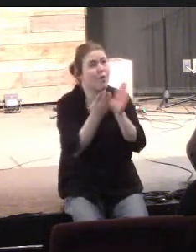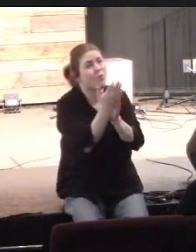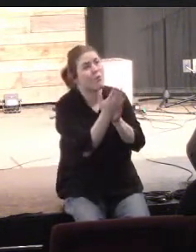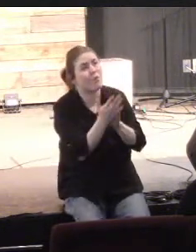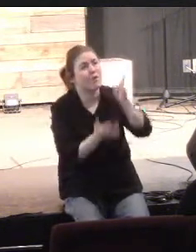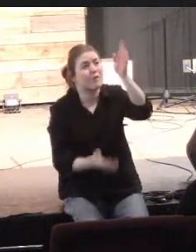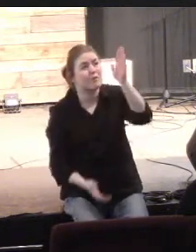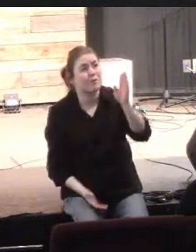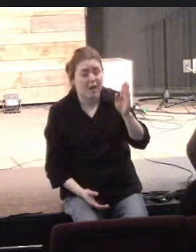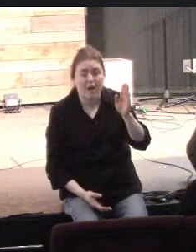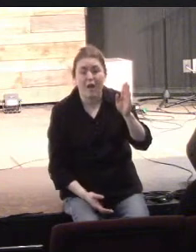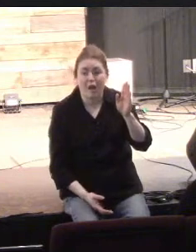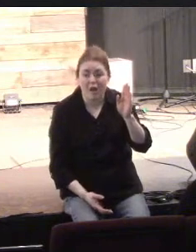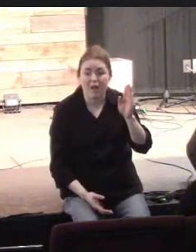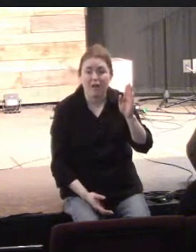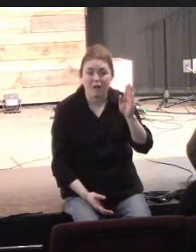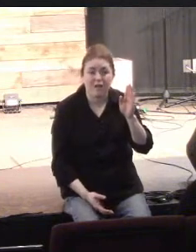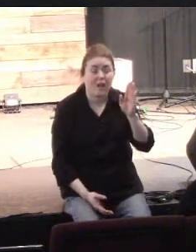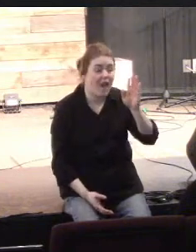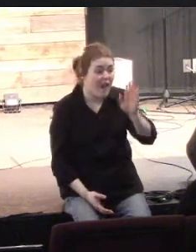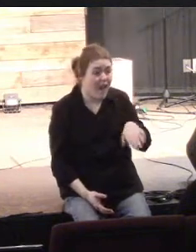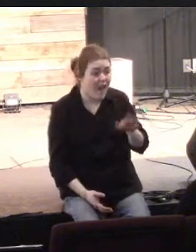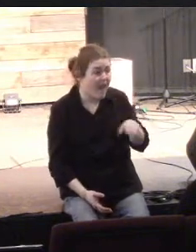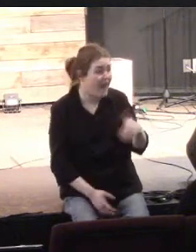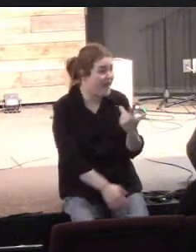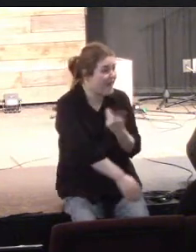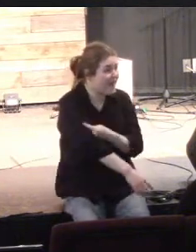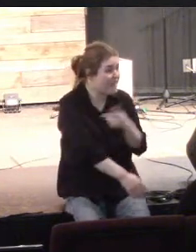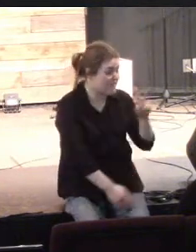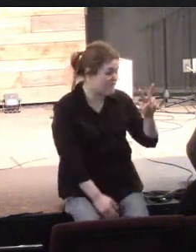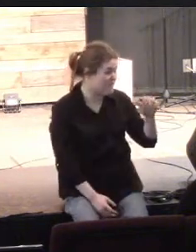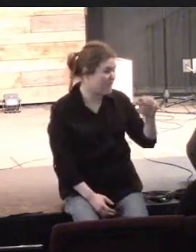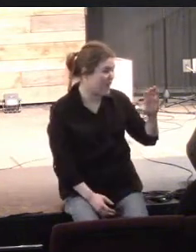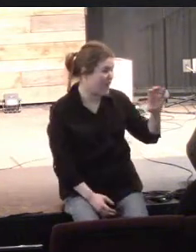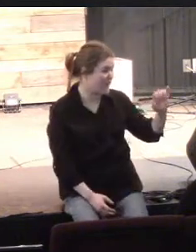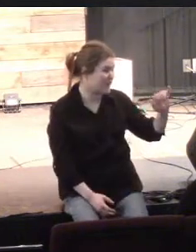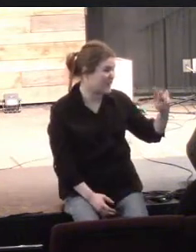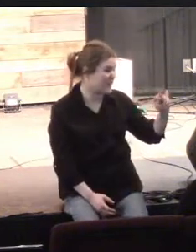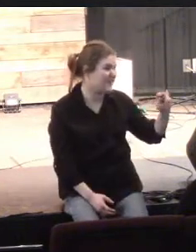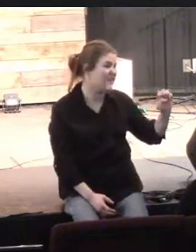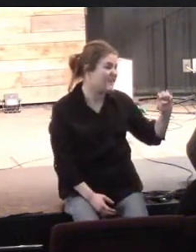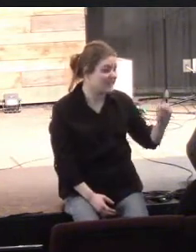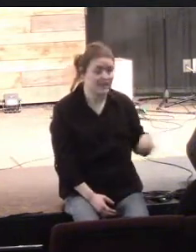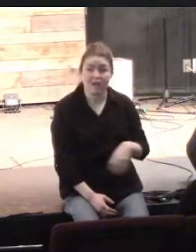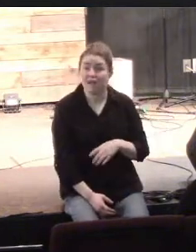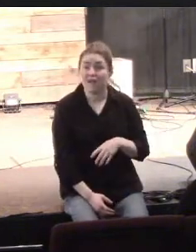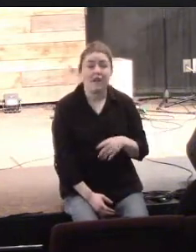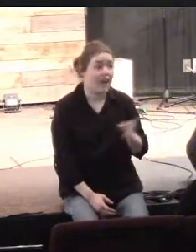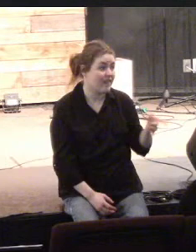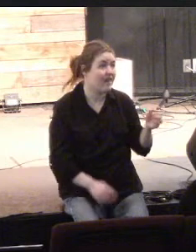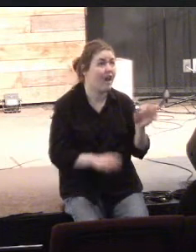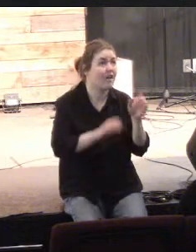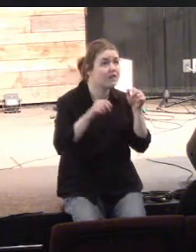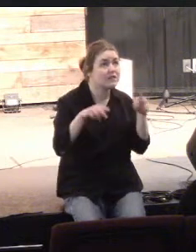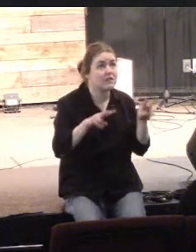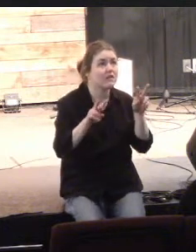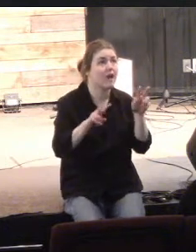God. Hey, we got a vaccine. Does that point you to Jesus? Do you say, well, thank you, God?